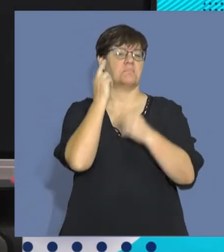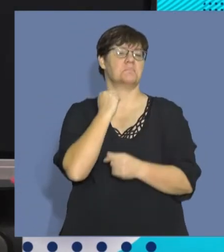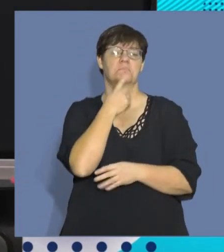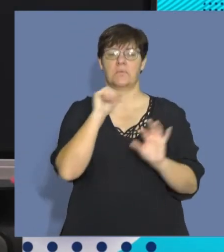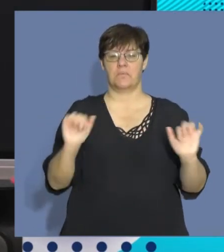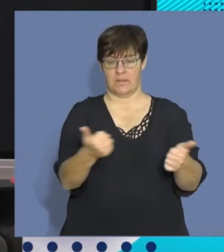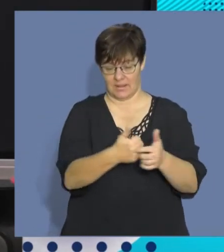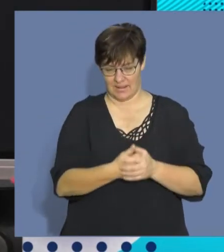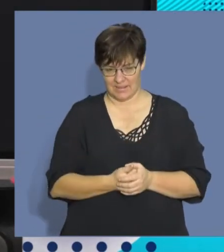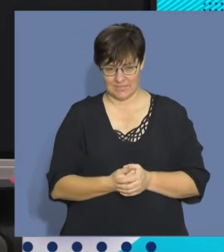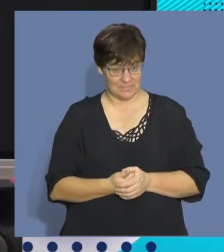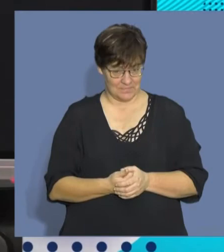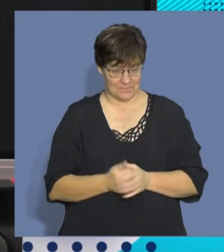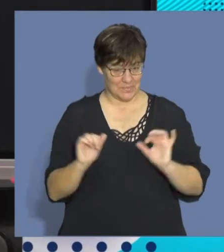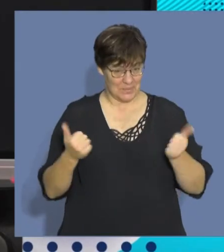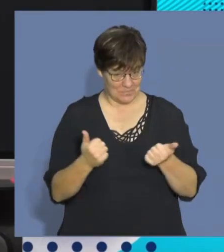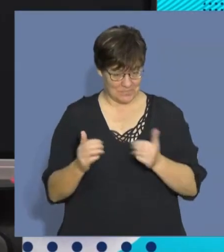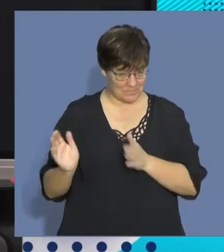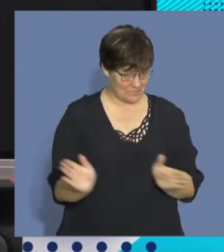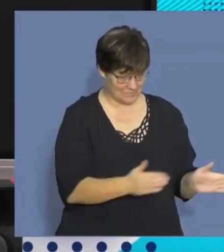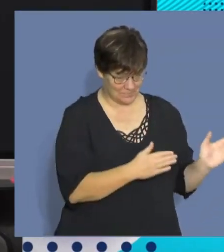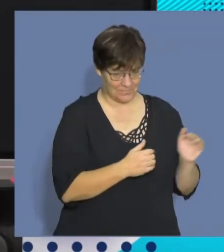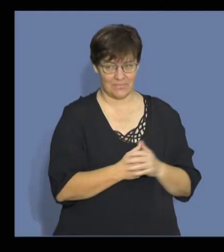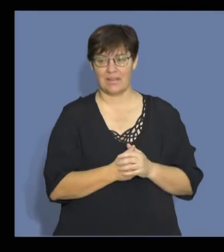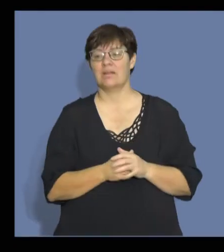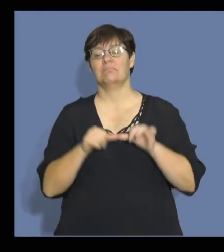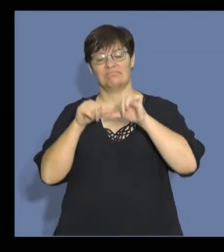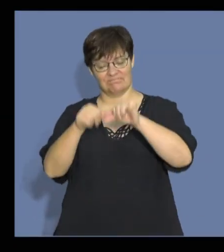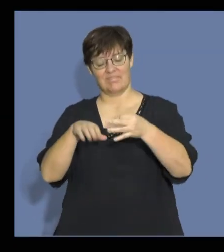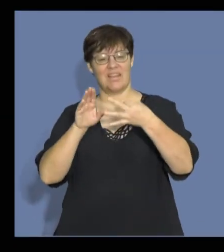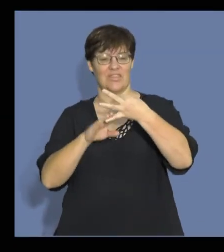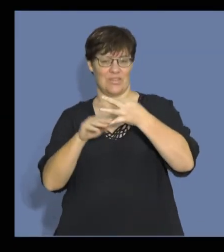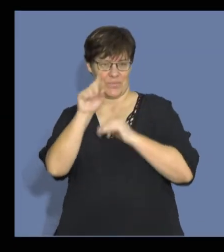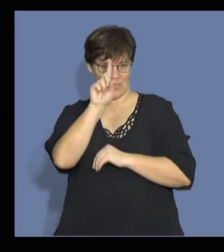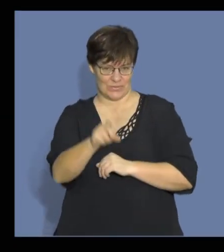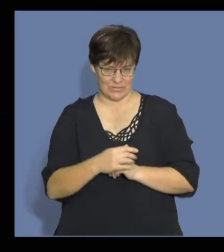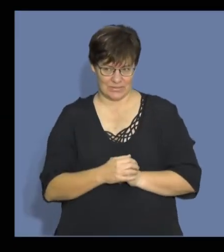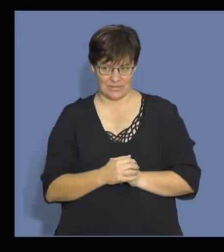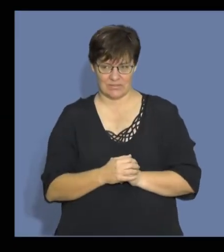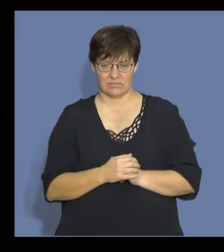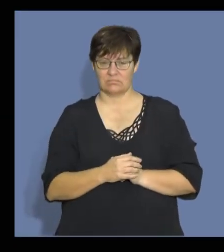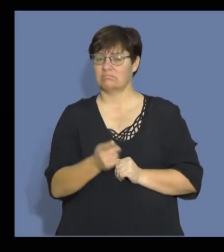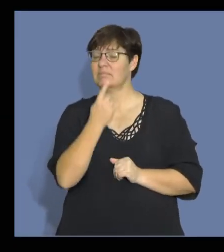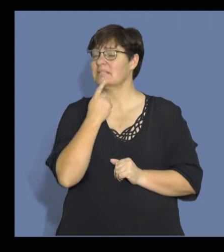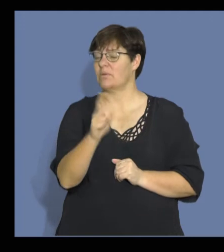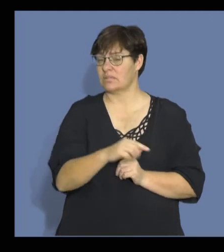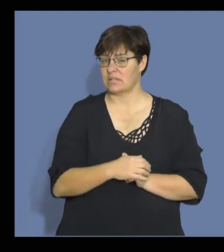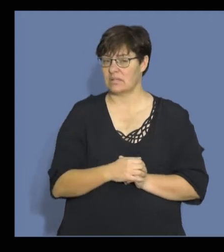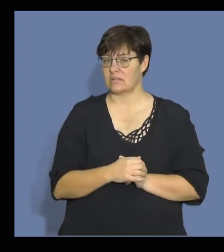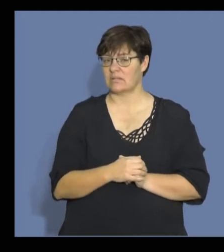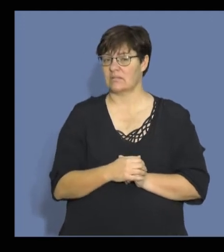nicely. Awesome. So we're going to work forward and we're going to do the next question. Here they